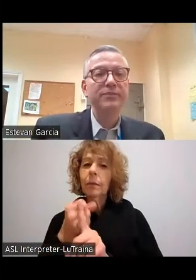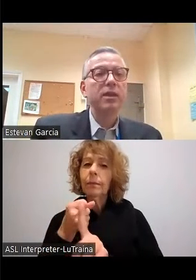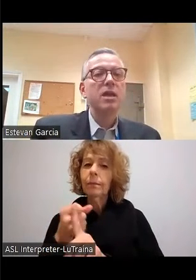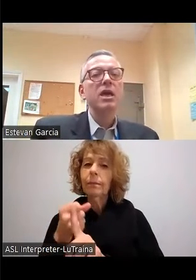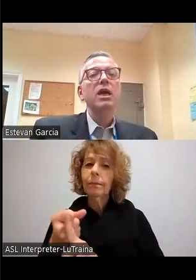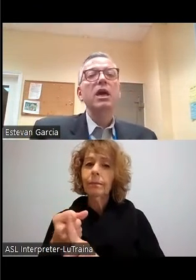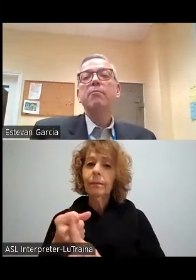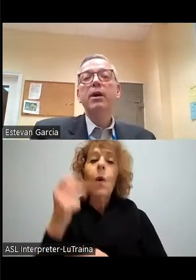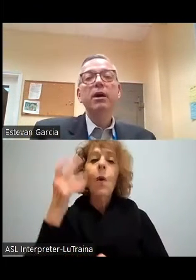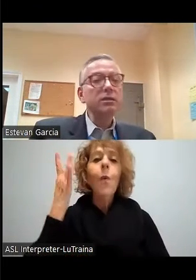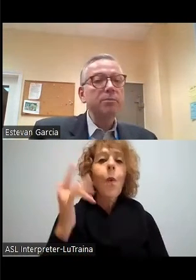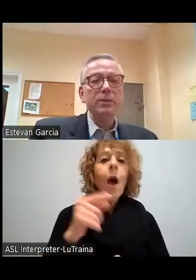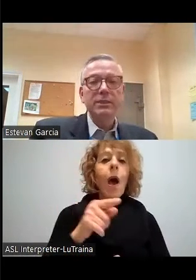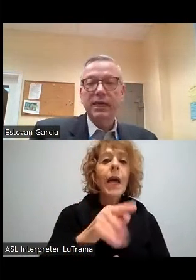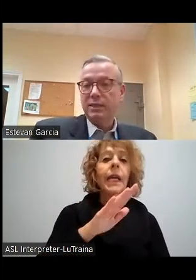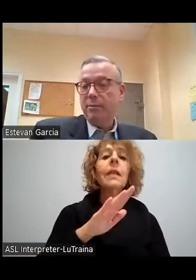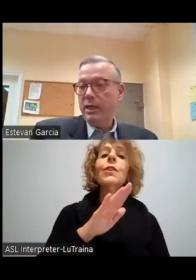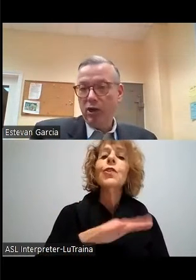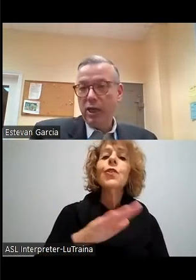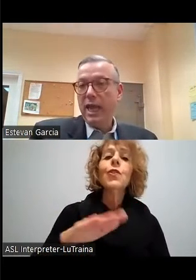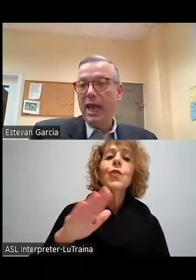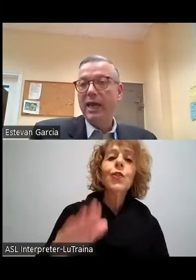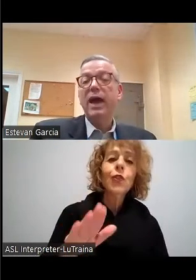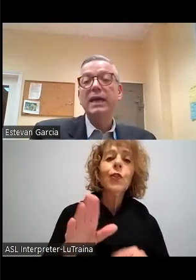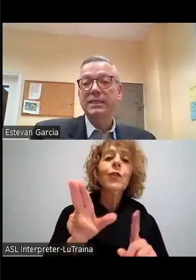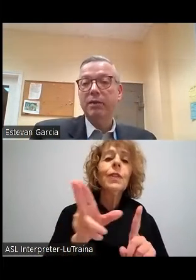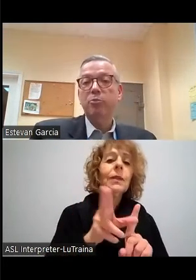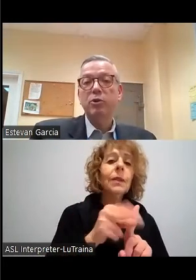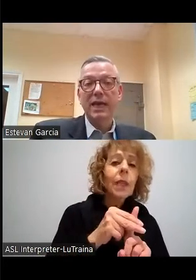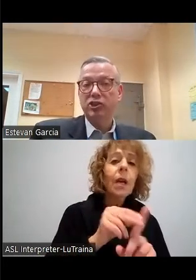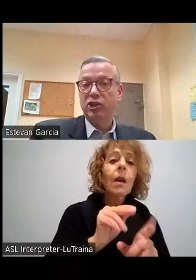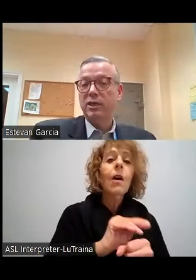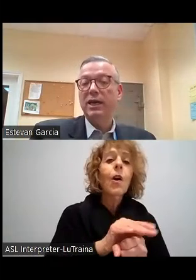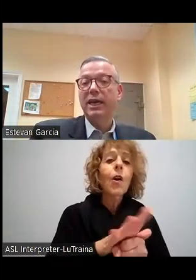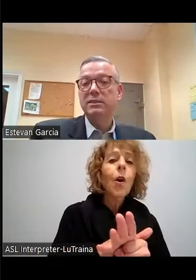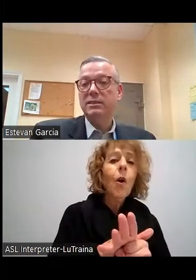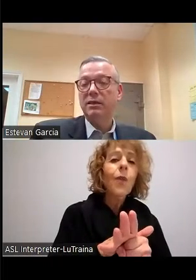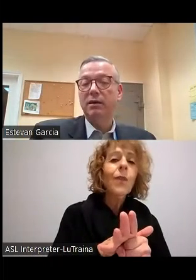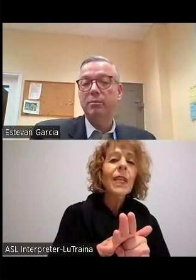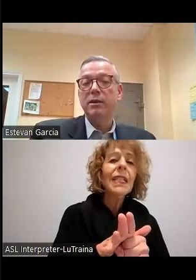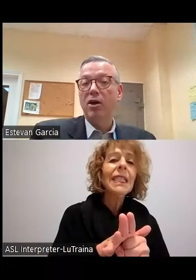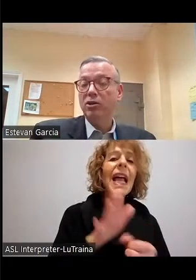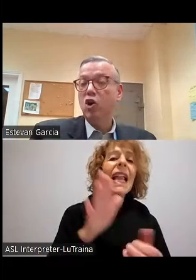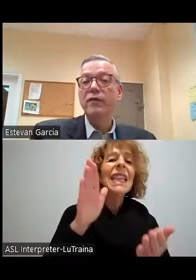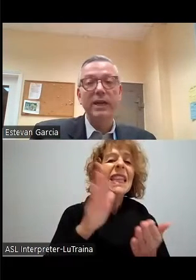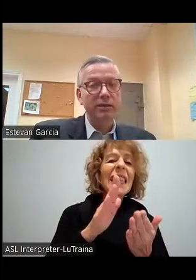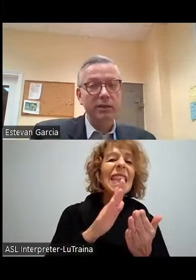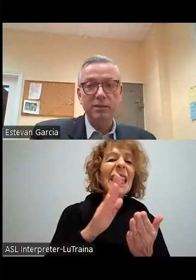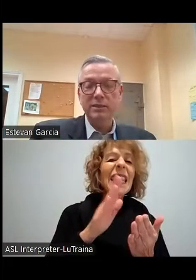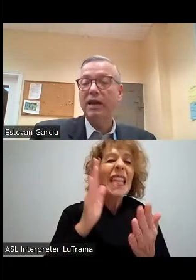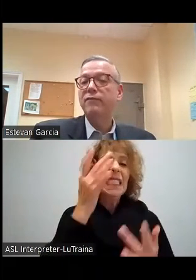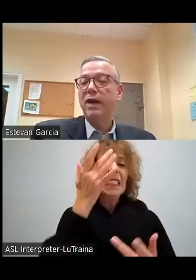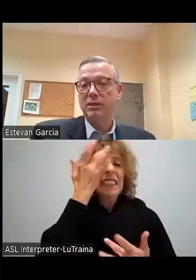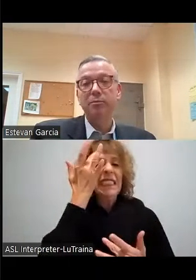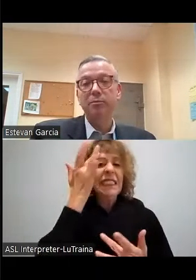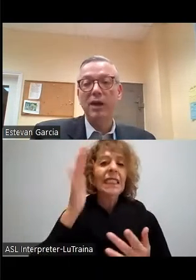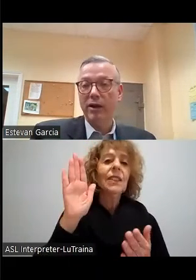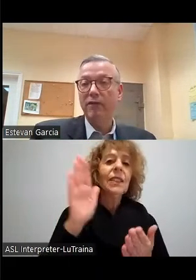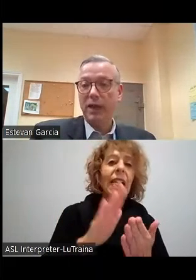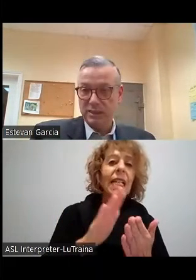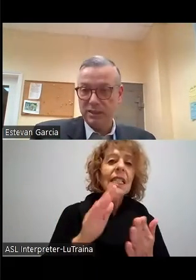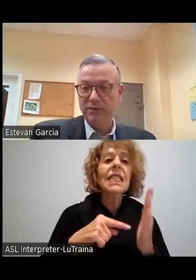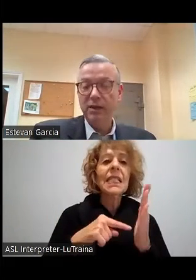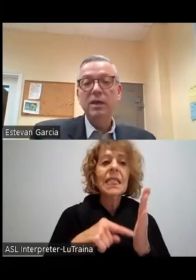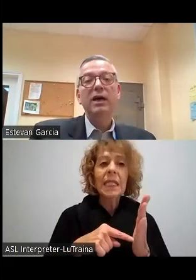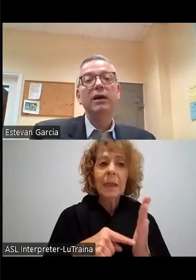well. Multiple studies have been done looking at vaccine protection against long COVID in adults, and found to be